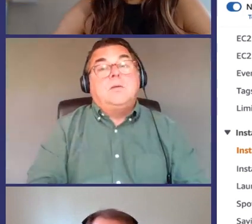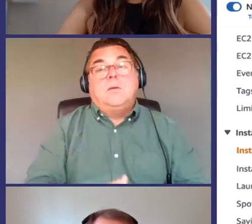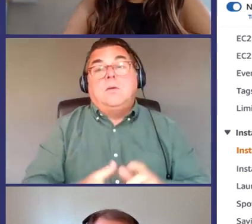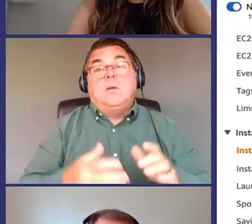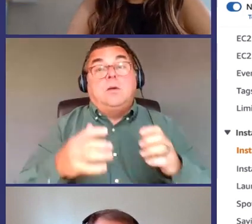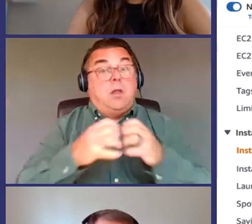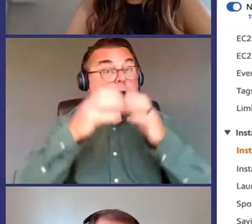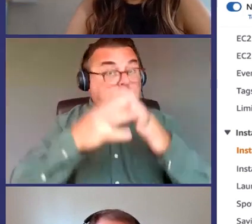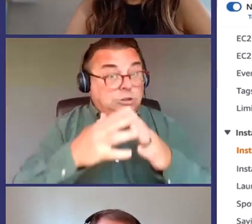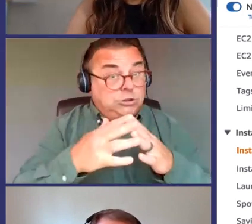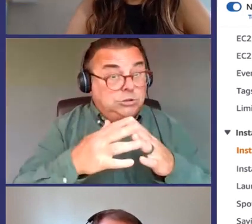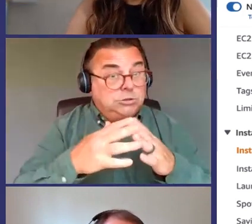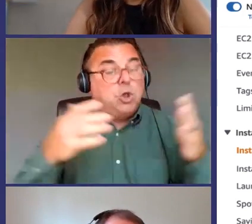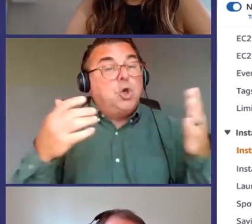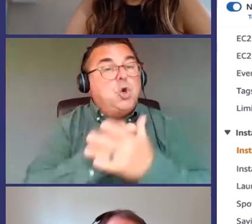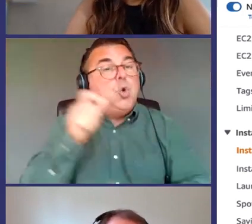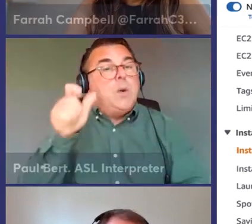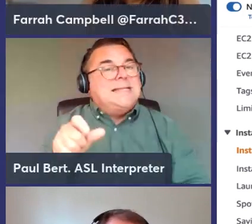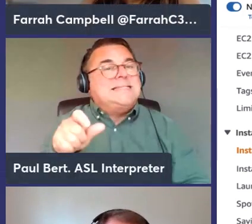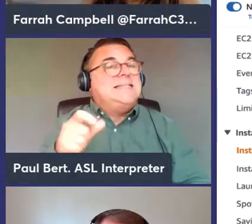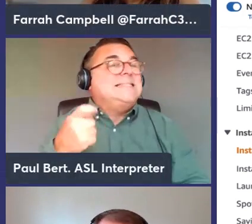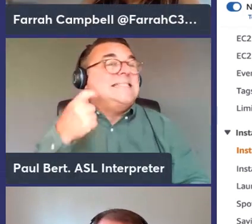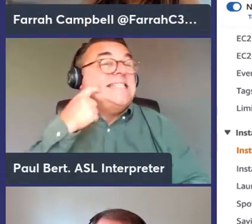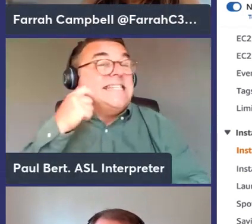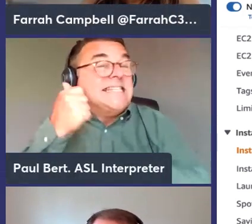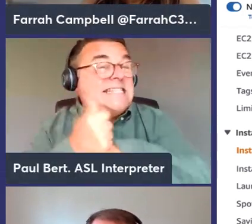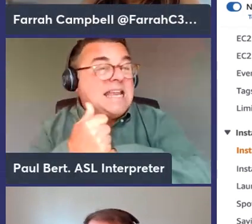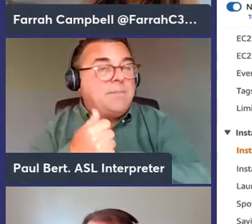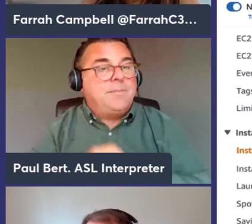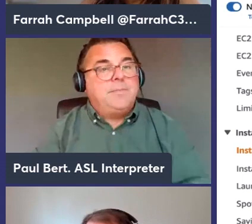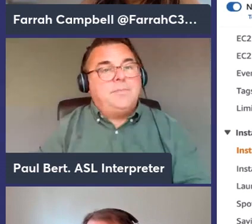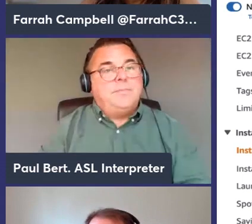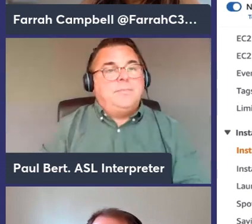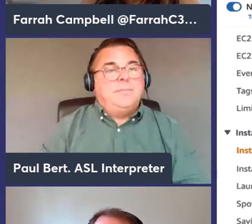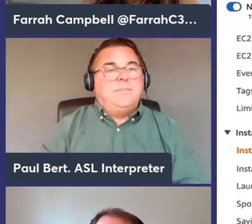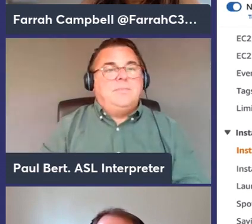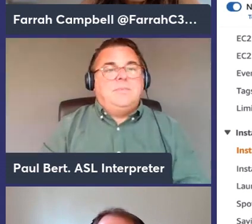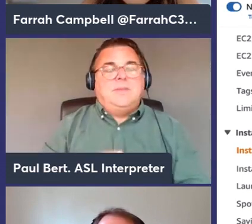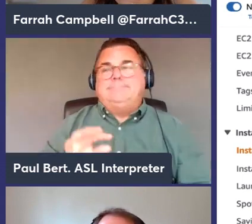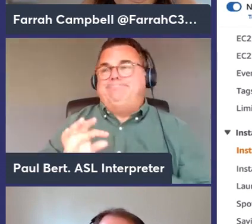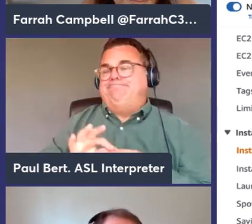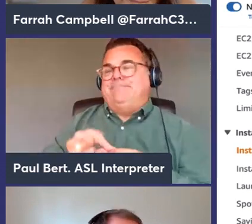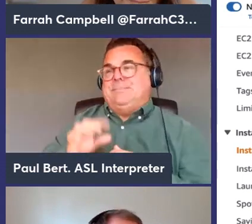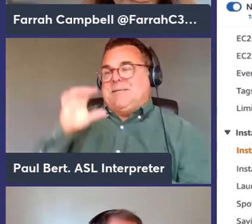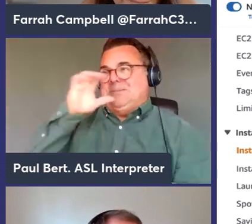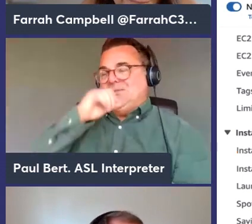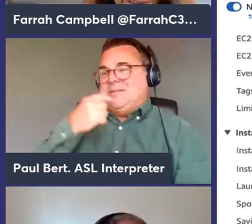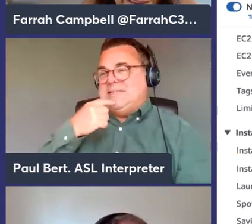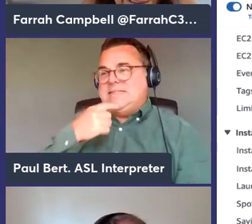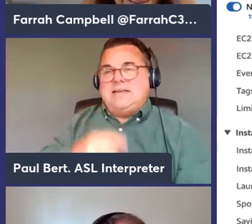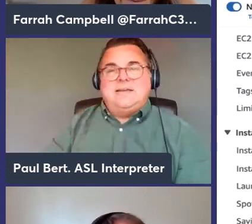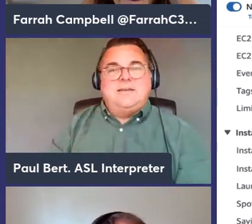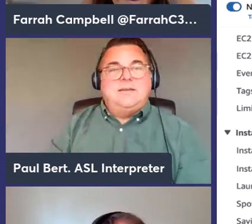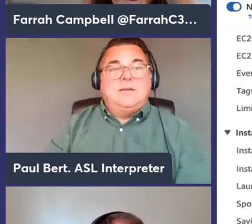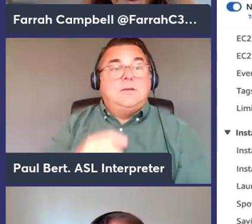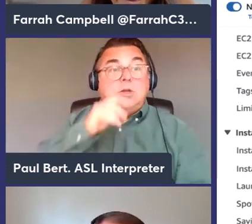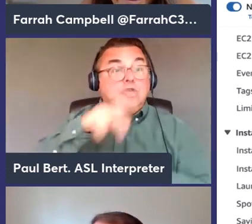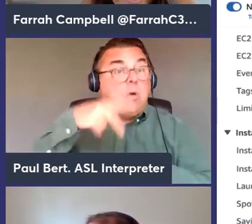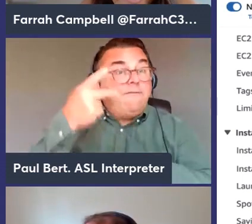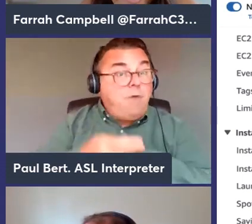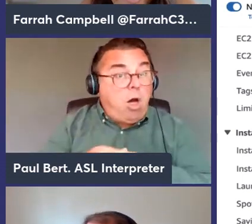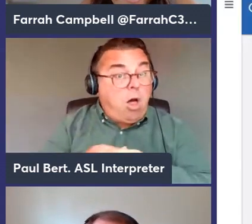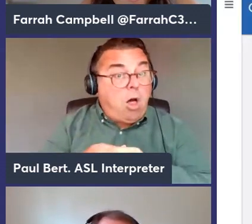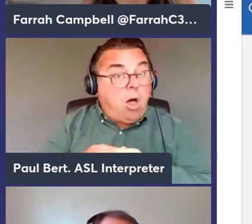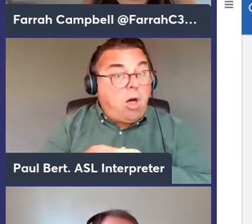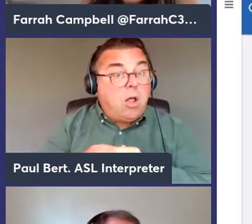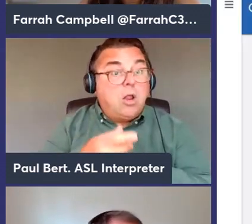and launch a new instance onto the host I just allocated. Robots, is that one? Don't trip and fall. Don't run with